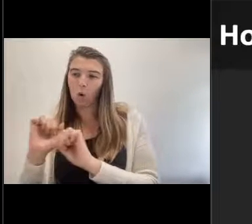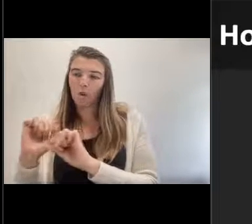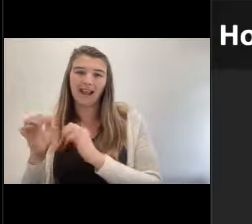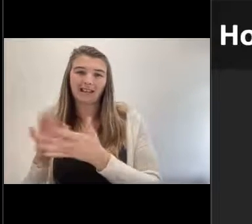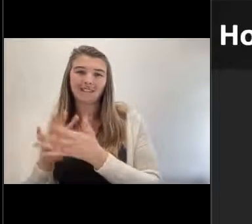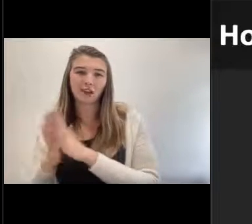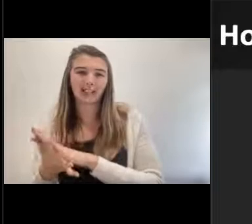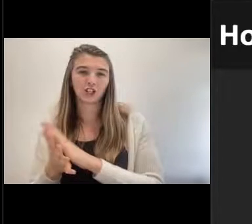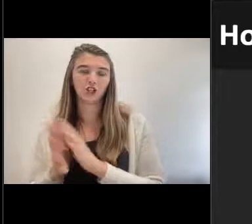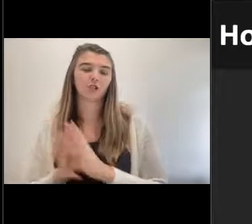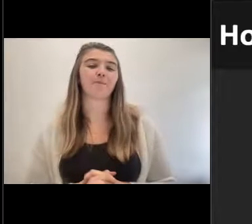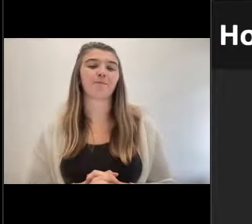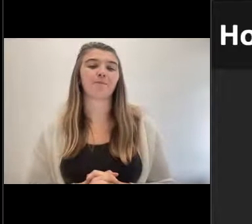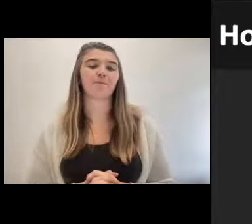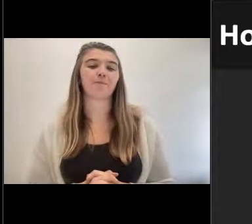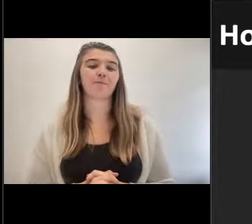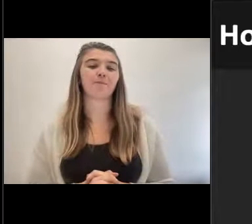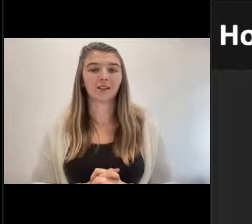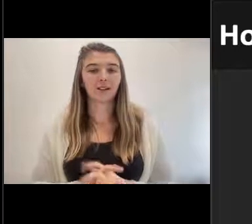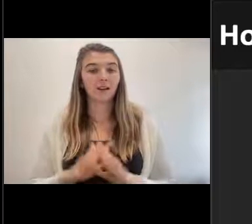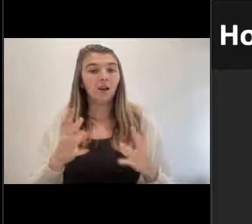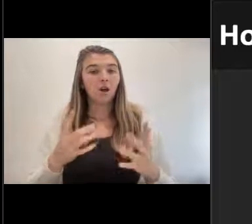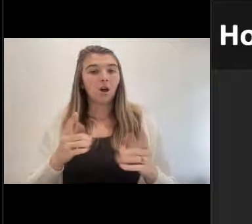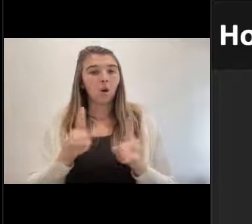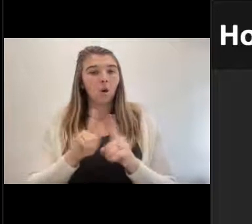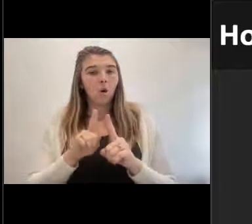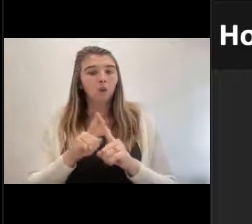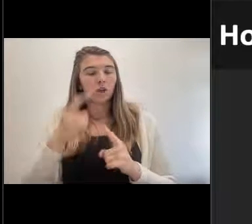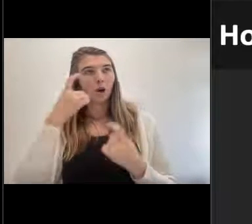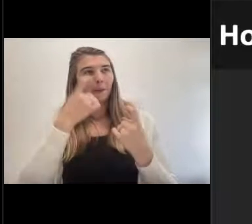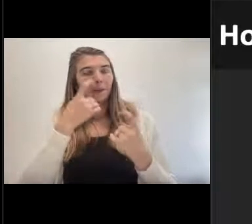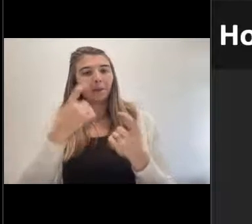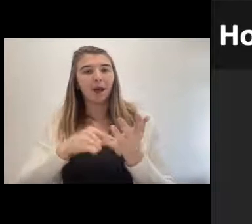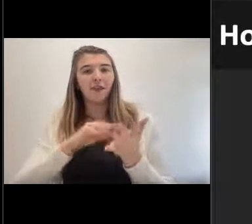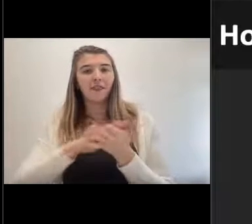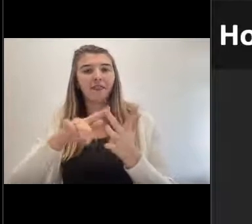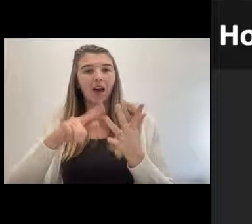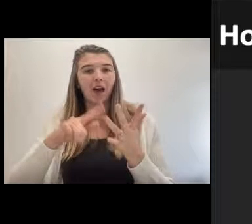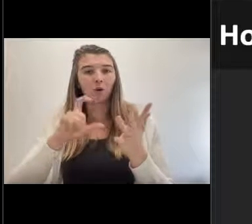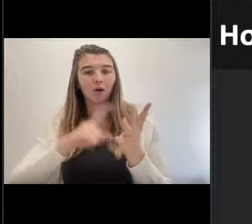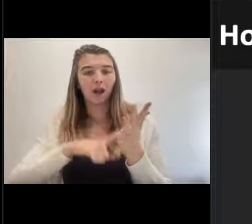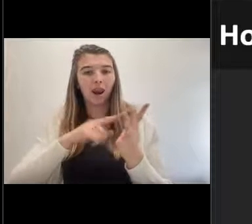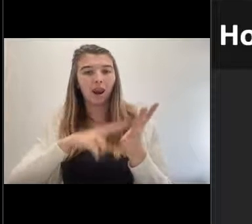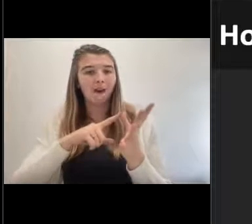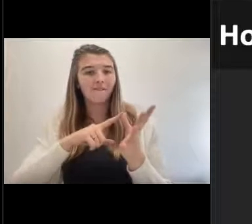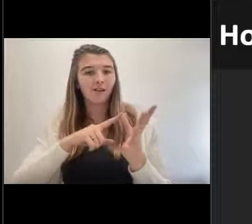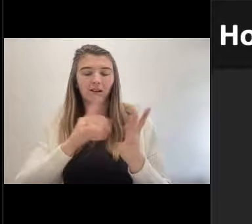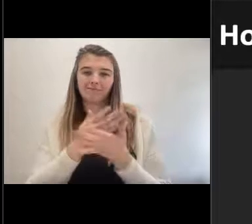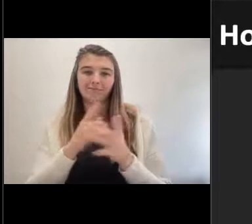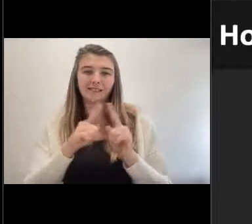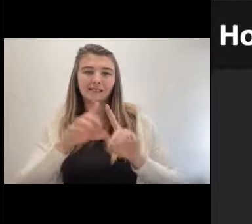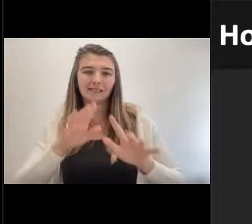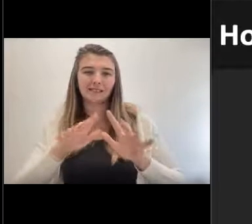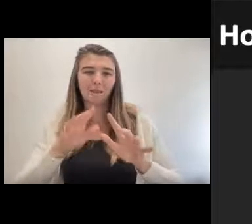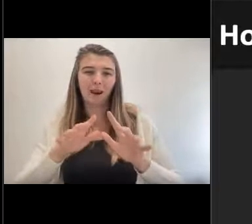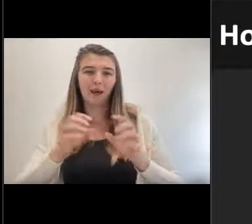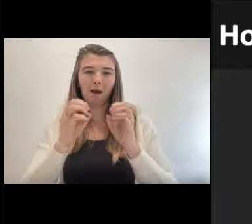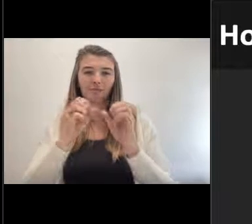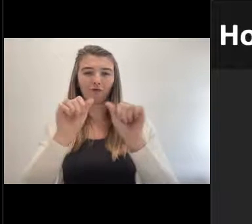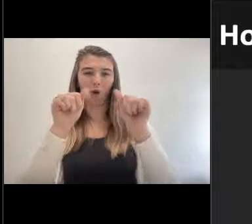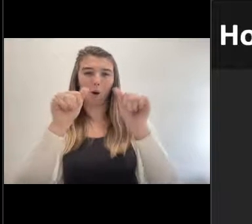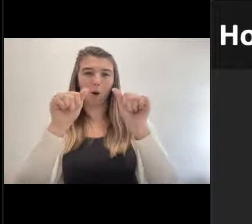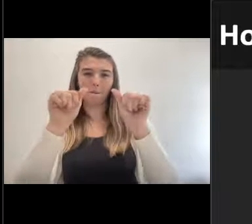also find that for the case of Thioclava, we have enzymes that are very similar to those used by Ideonella for each of these steps, and that